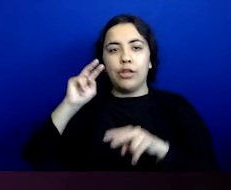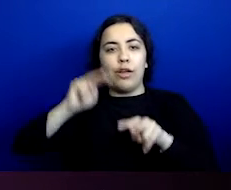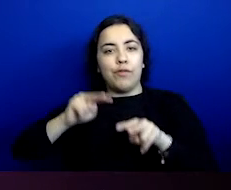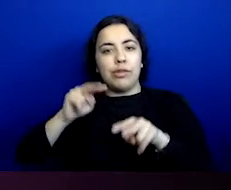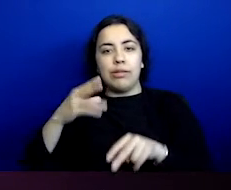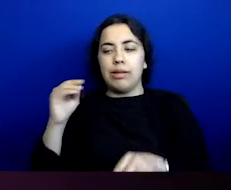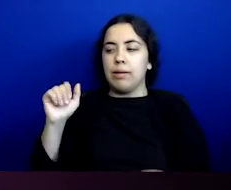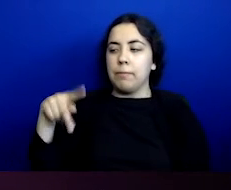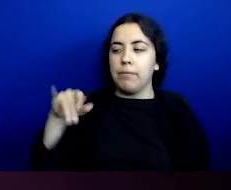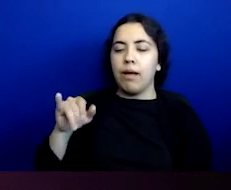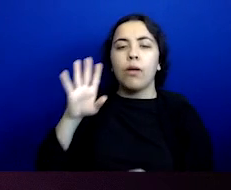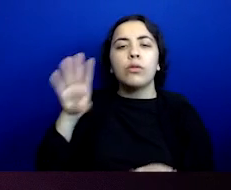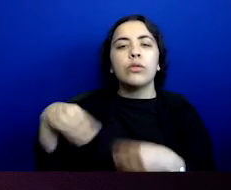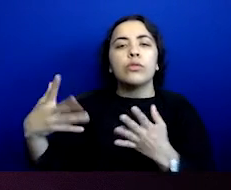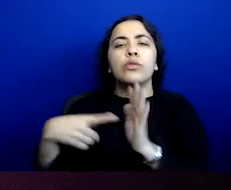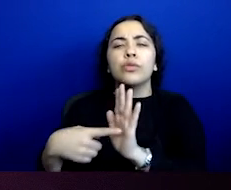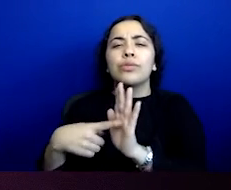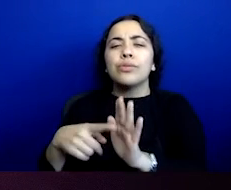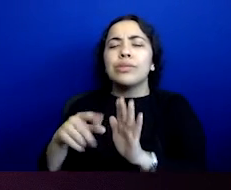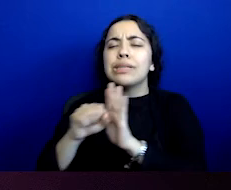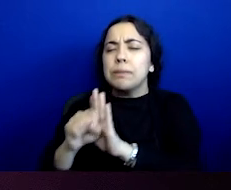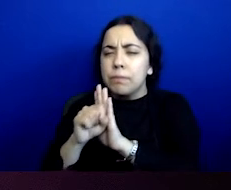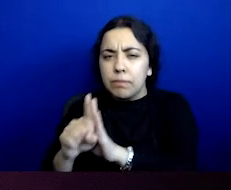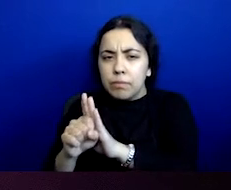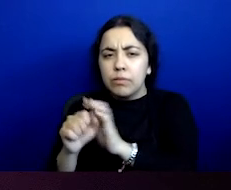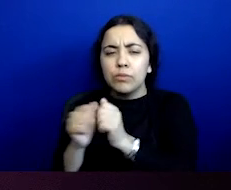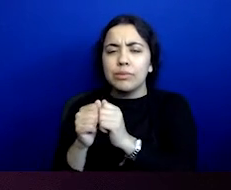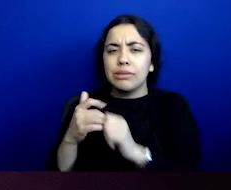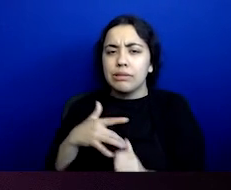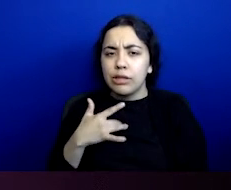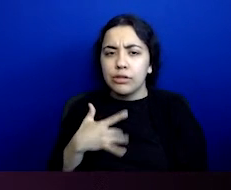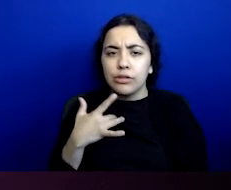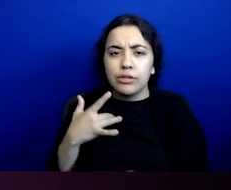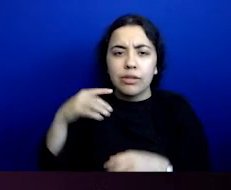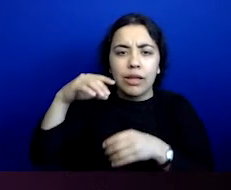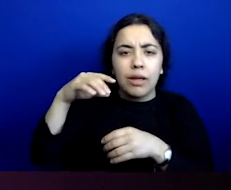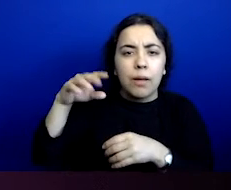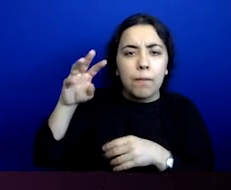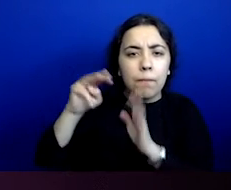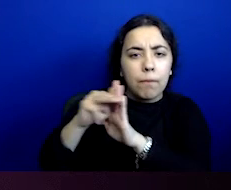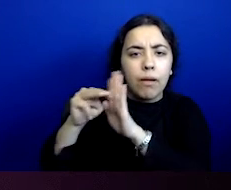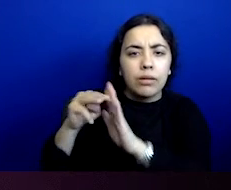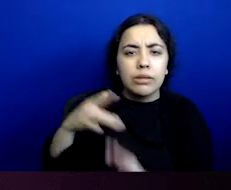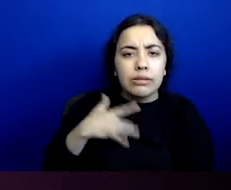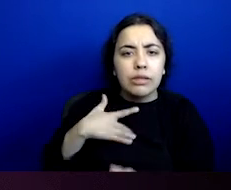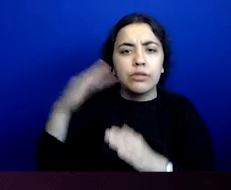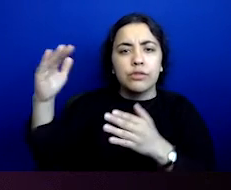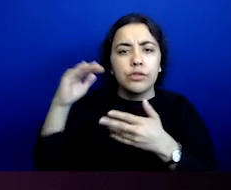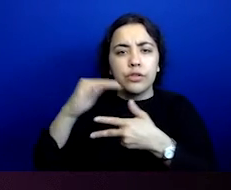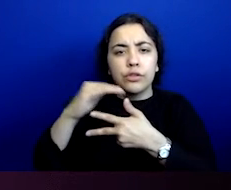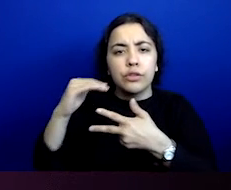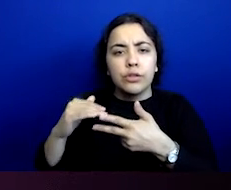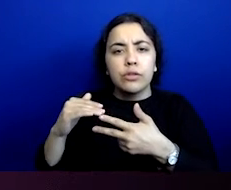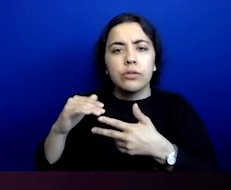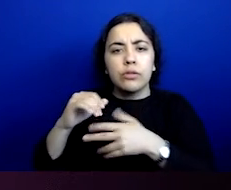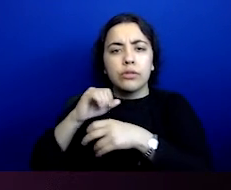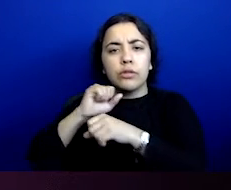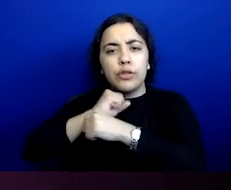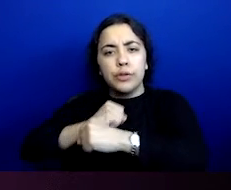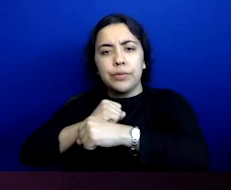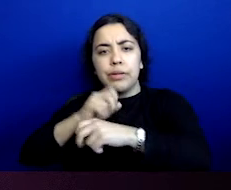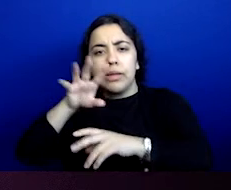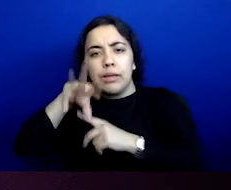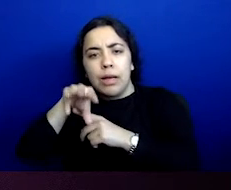as symbols around sensors. So on top here, you have infrared motion sensor, you have a security camera, you may have a temperature sensor. But what